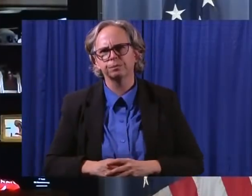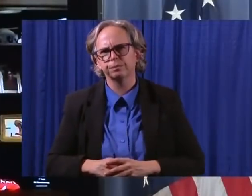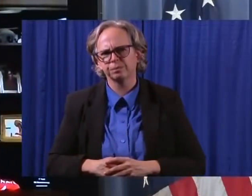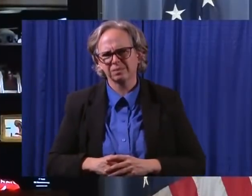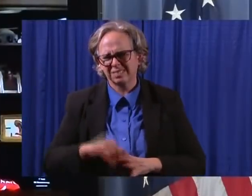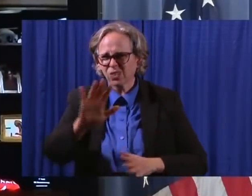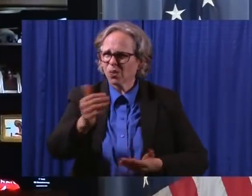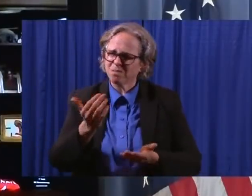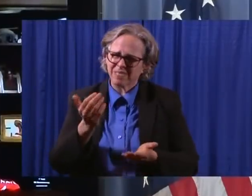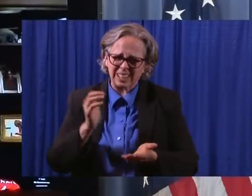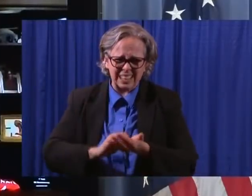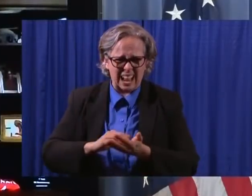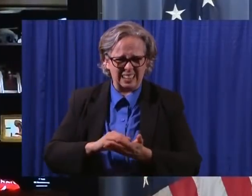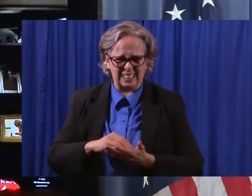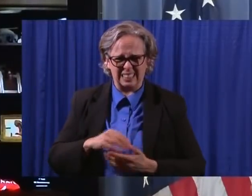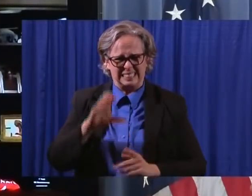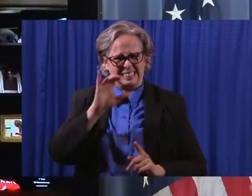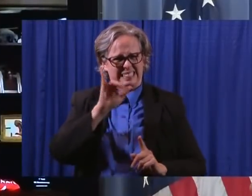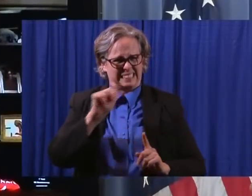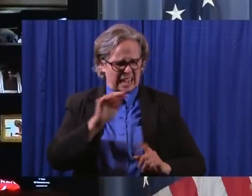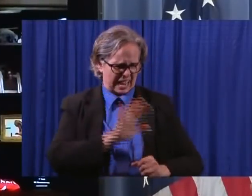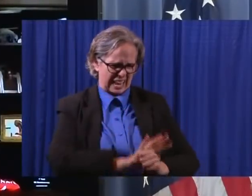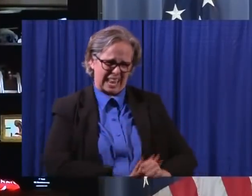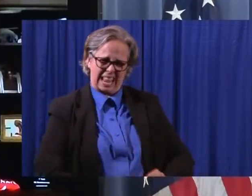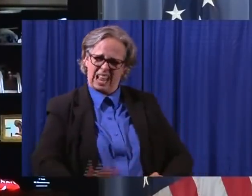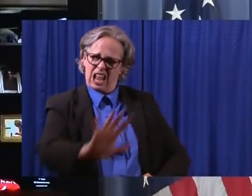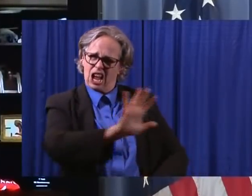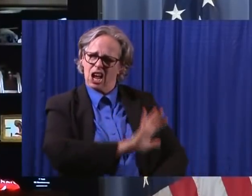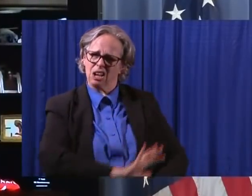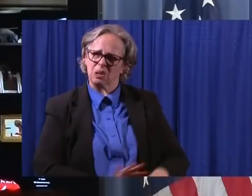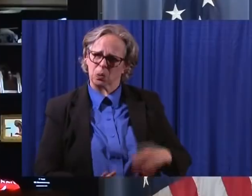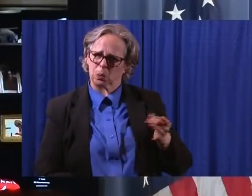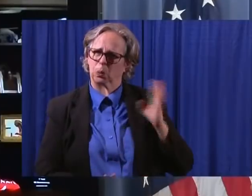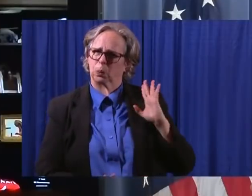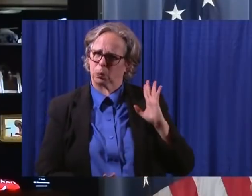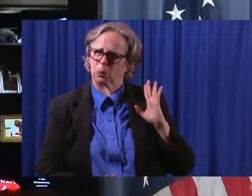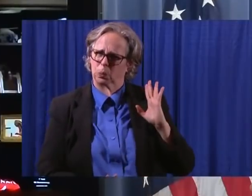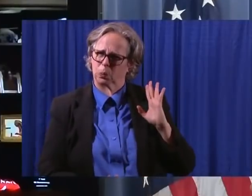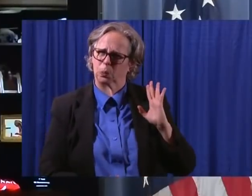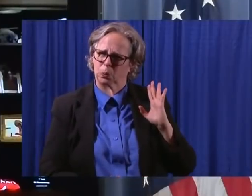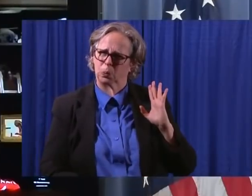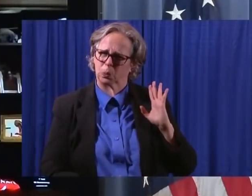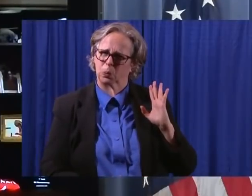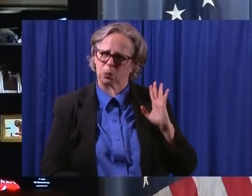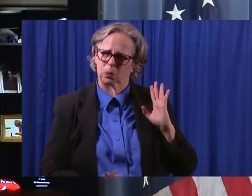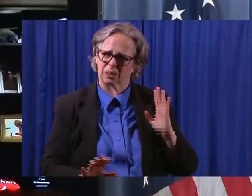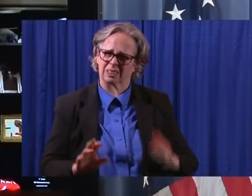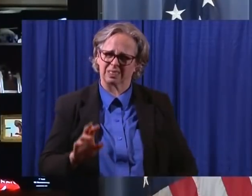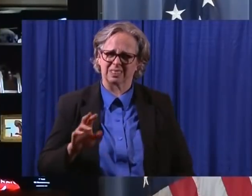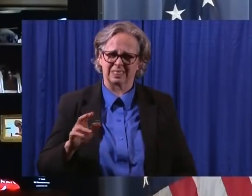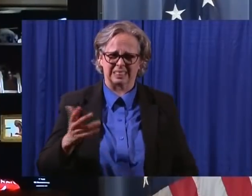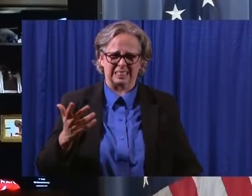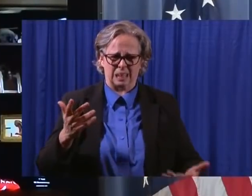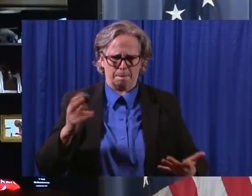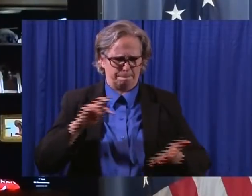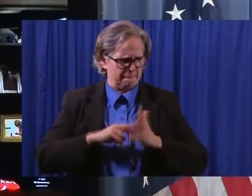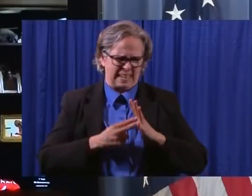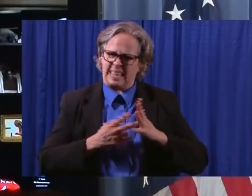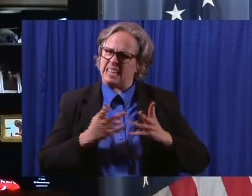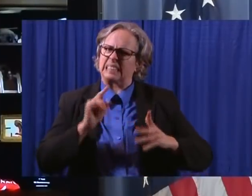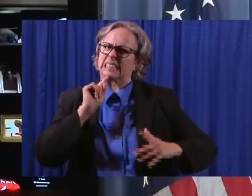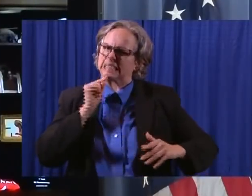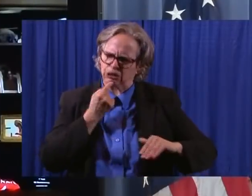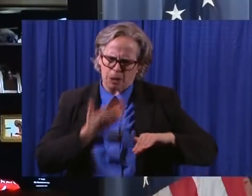Cincinnati, Hamilton County area. Again, we've seen, I think, a real uptick in the number of cases. It seemed to be